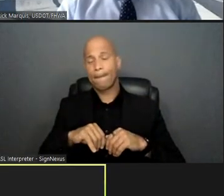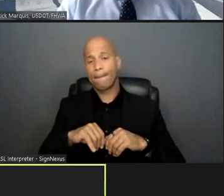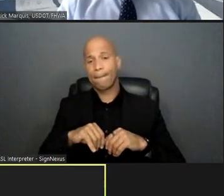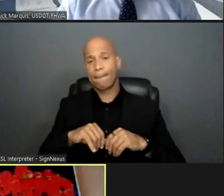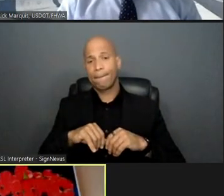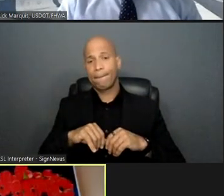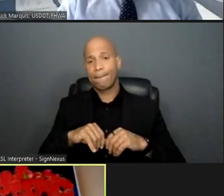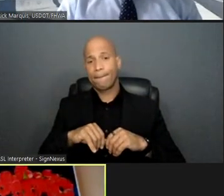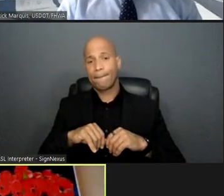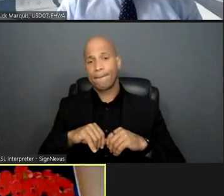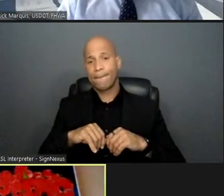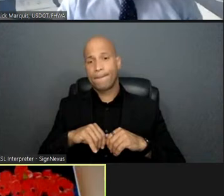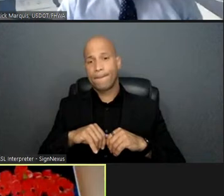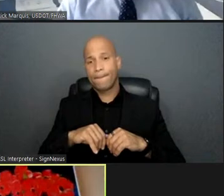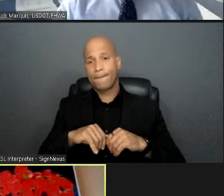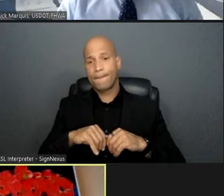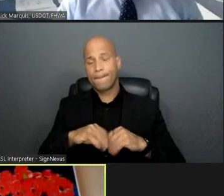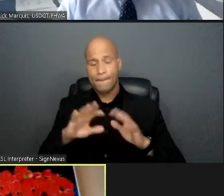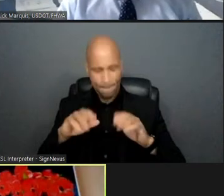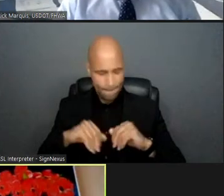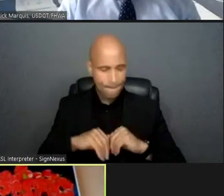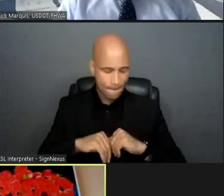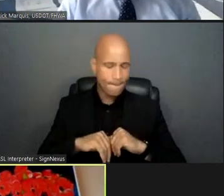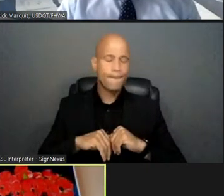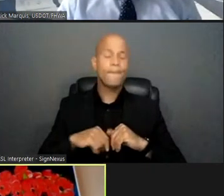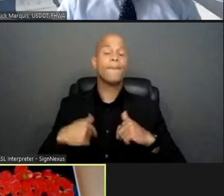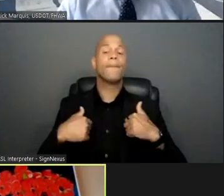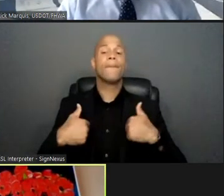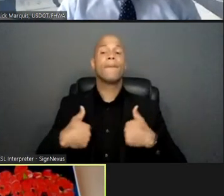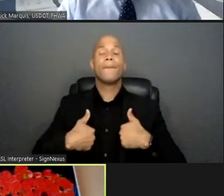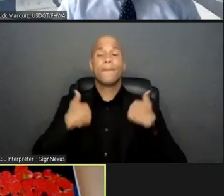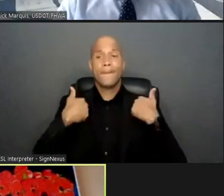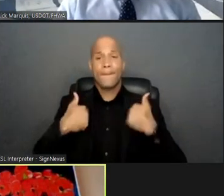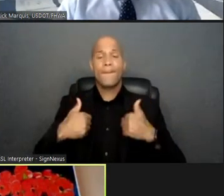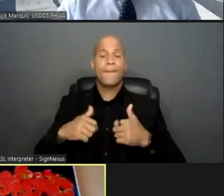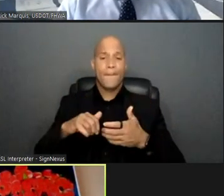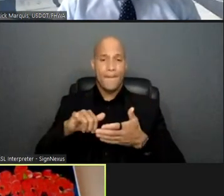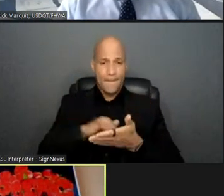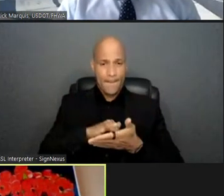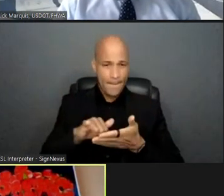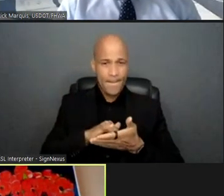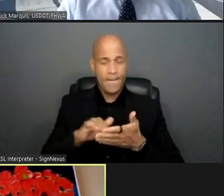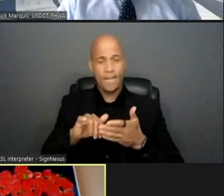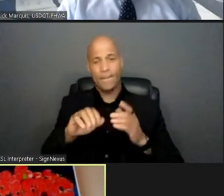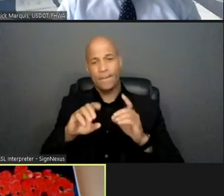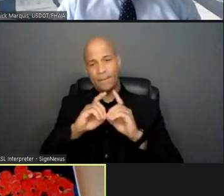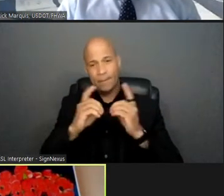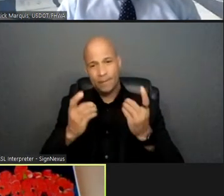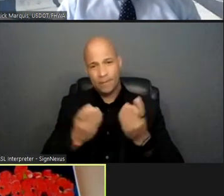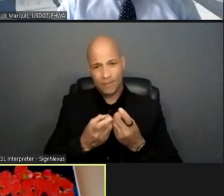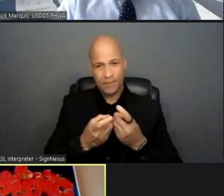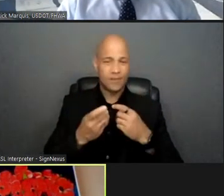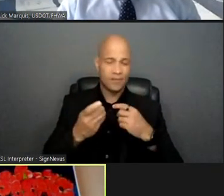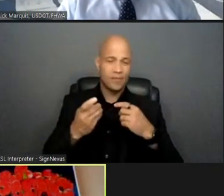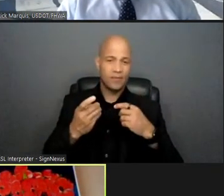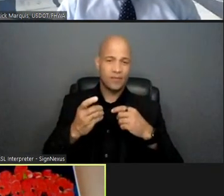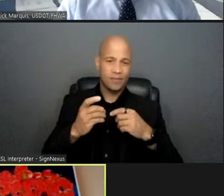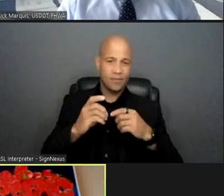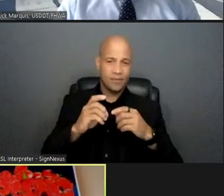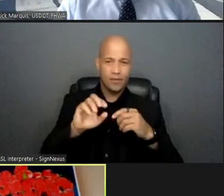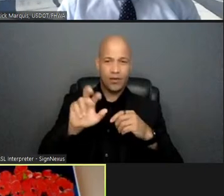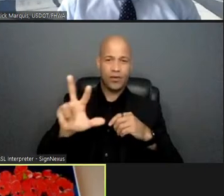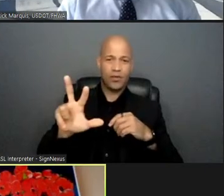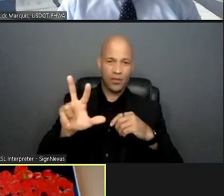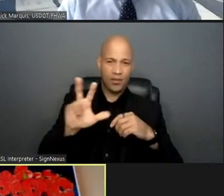oh I live in Manhattan Community District 3 which is in the CBD tolling zone I'm a senior